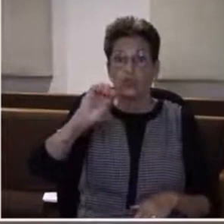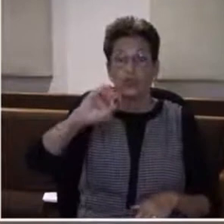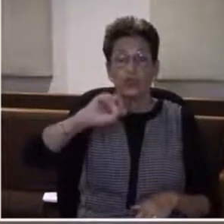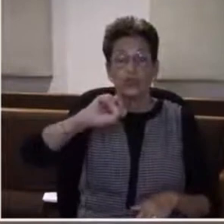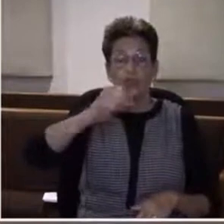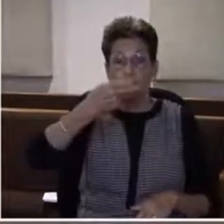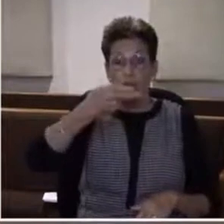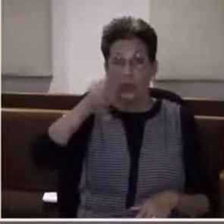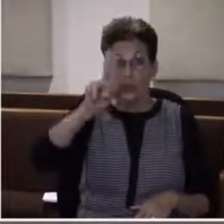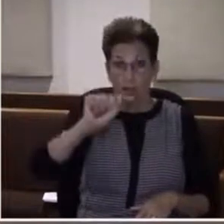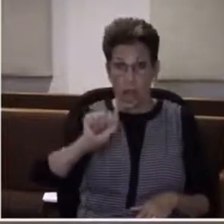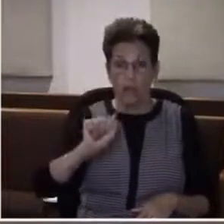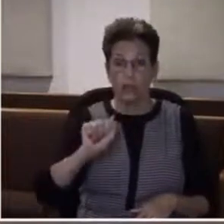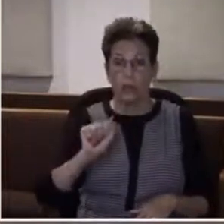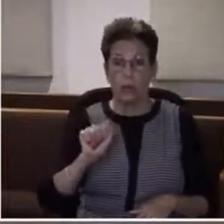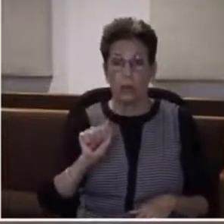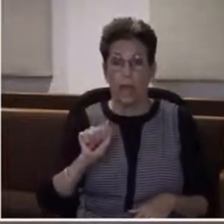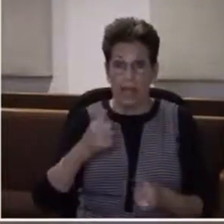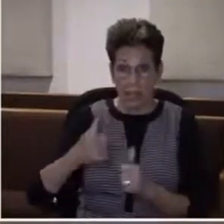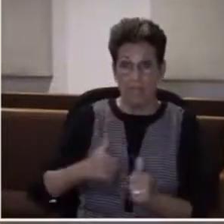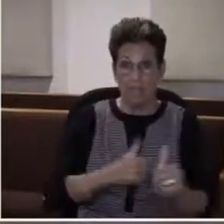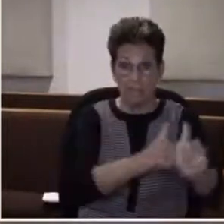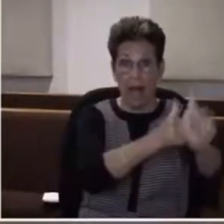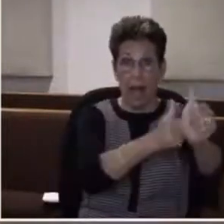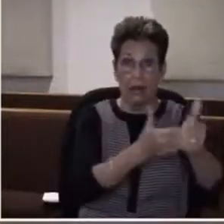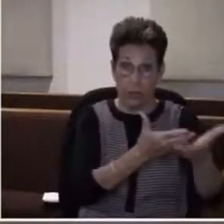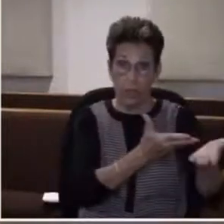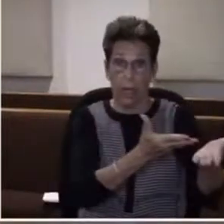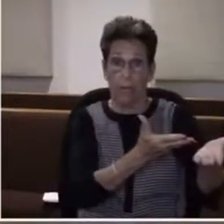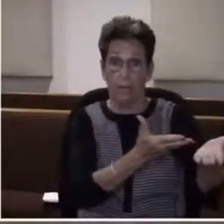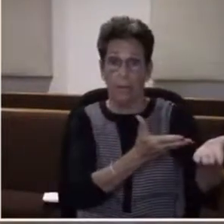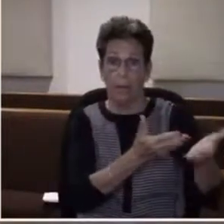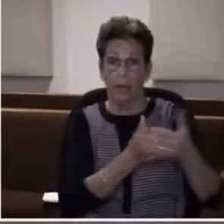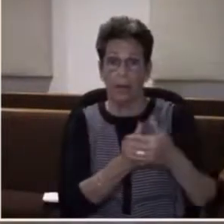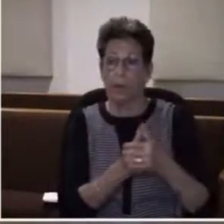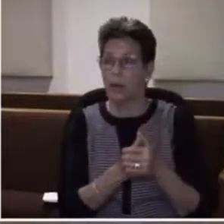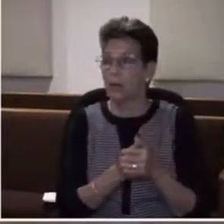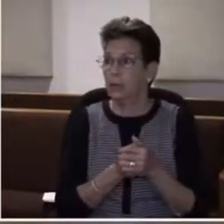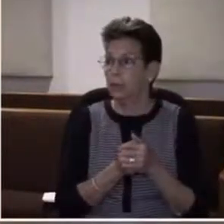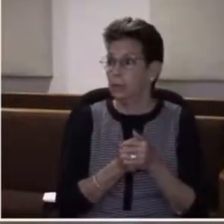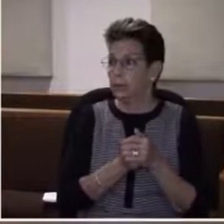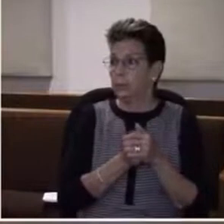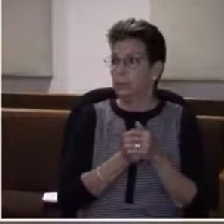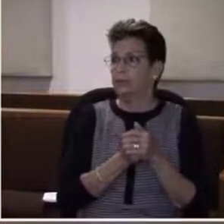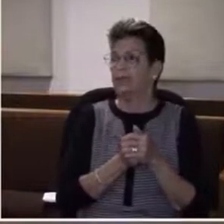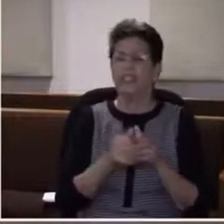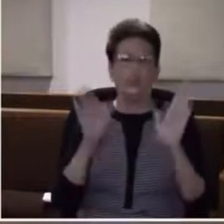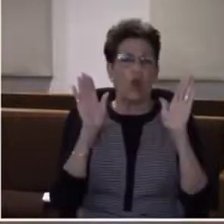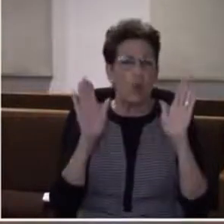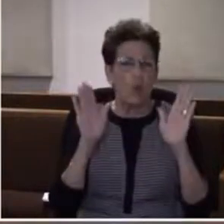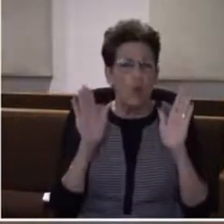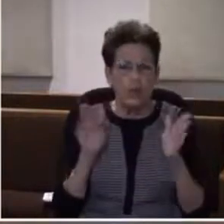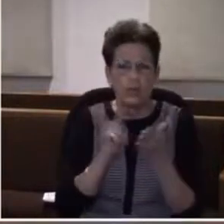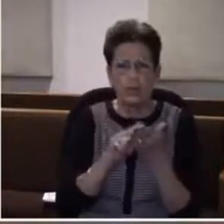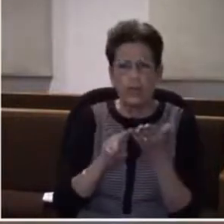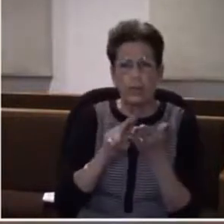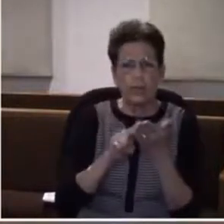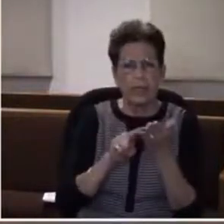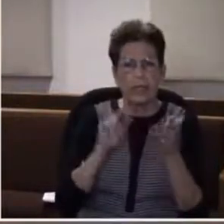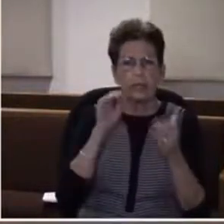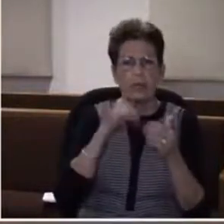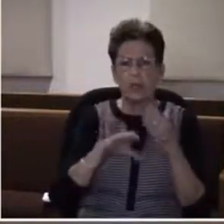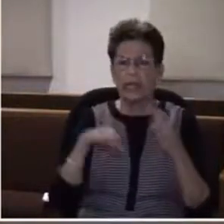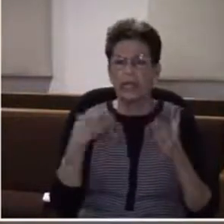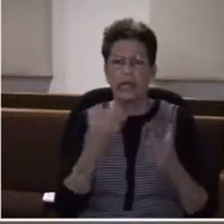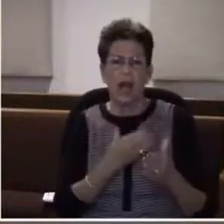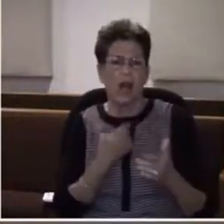be a true spiritual leader. I think all of these things are wonderfully applicable in our lives, whether we're in these